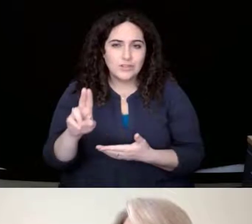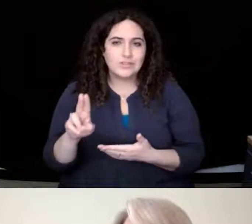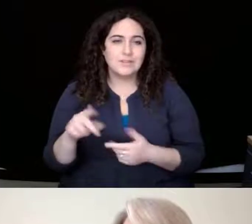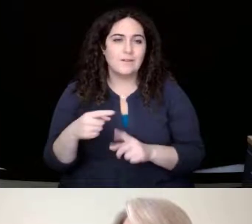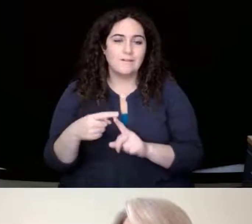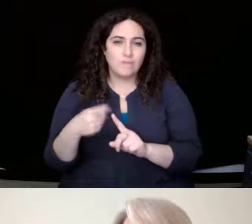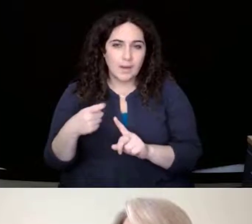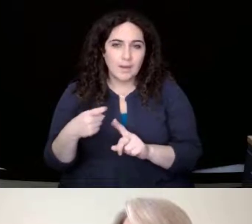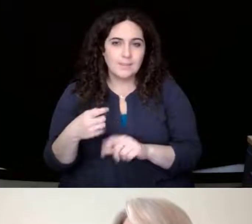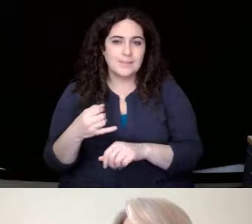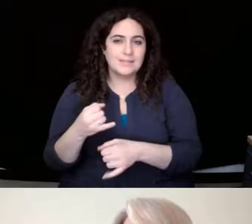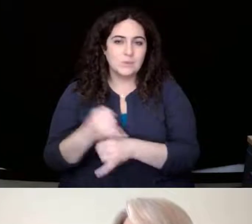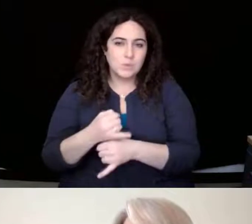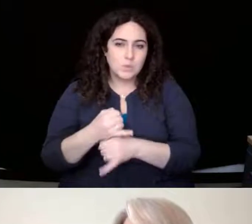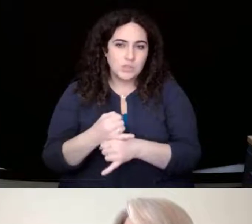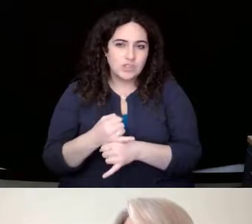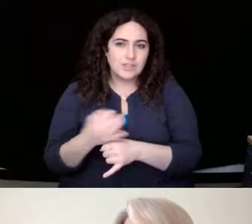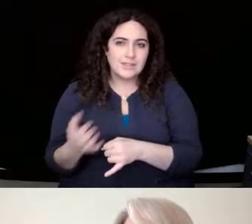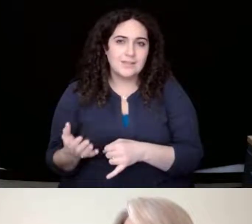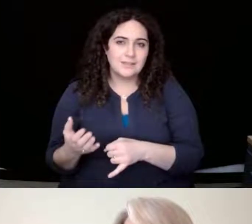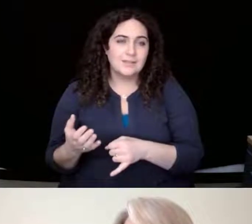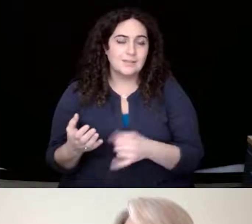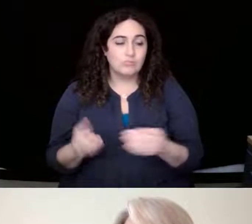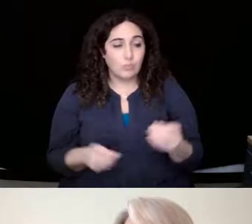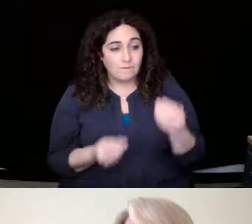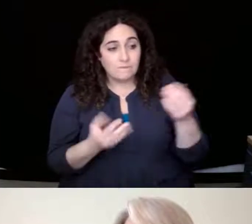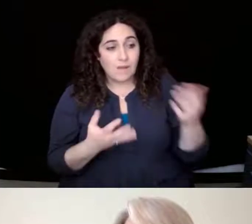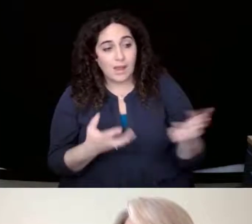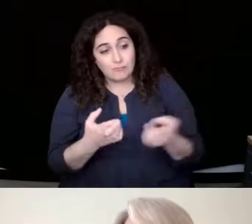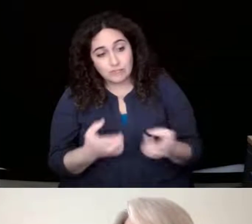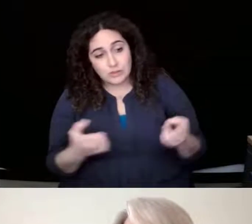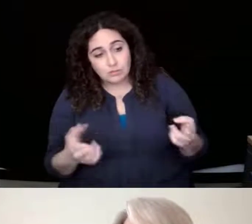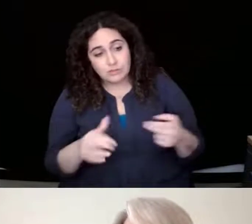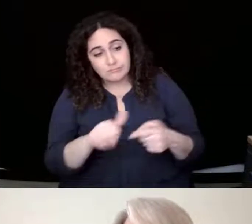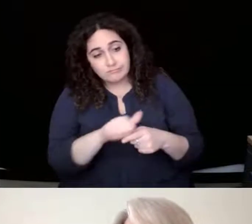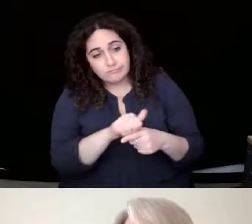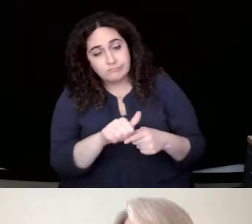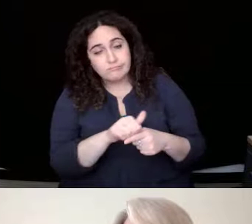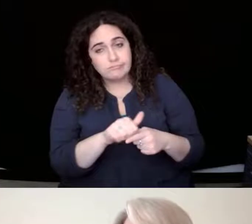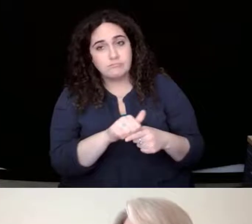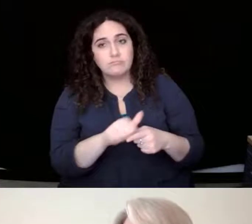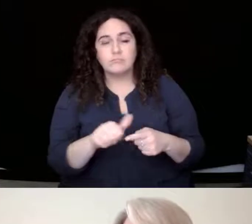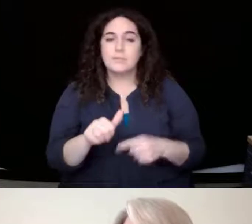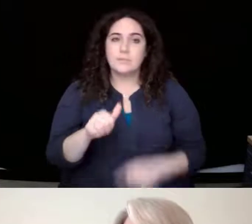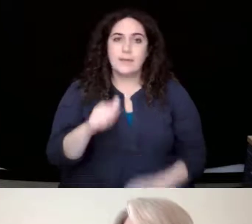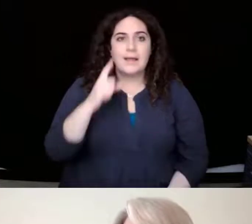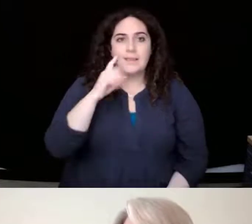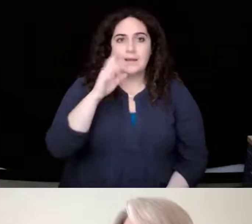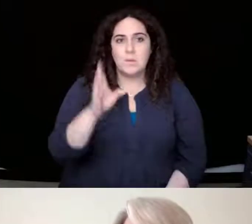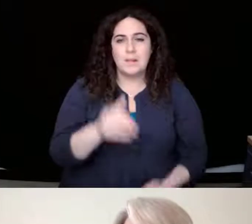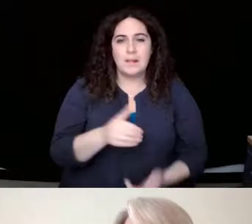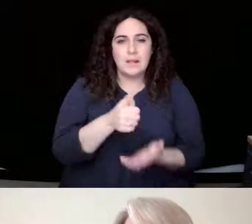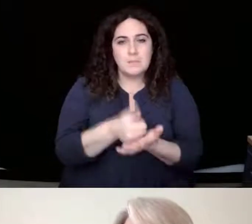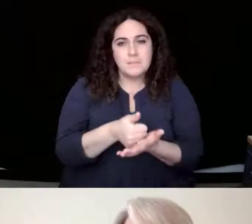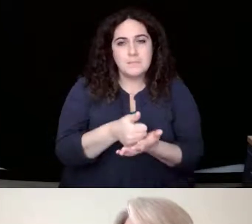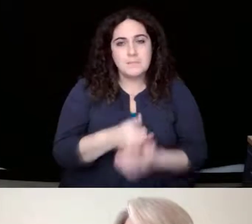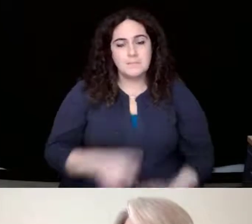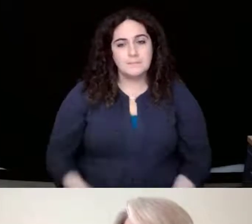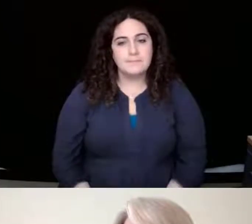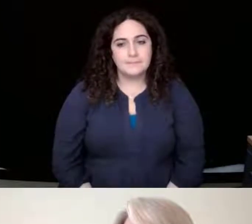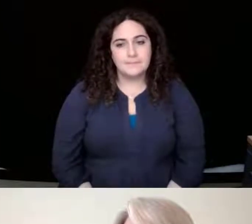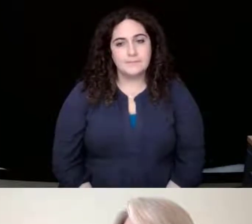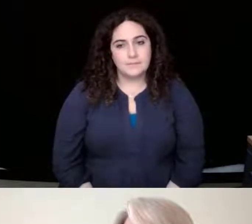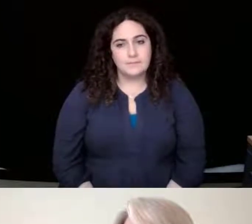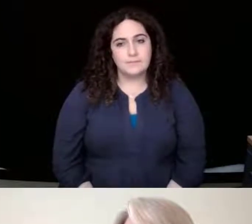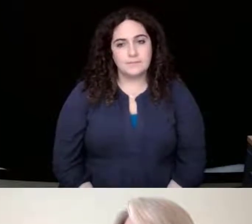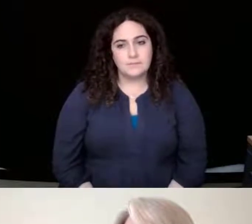at, will probably go a long way to kind of helping push things towards being